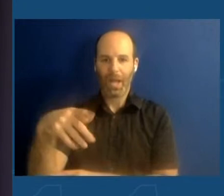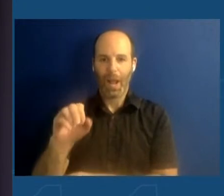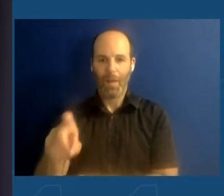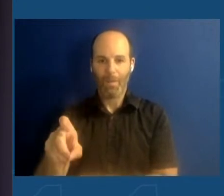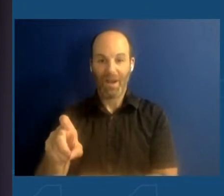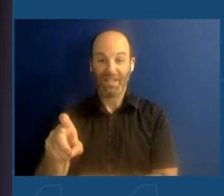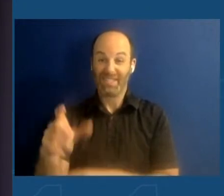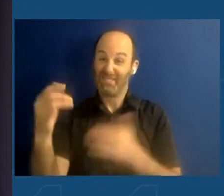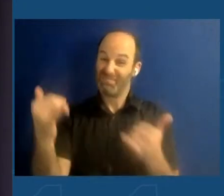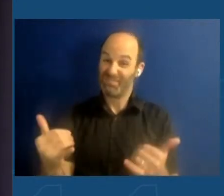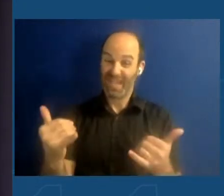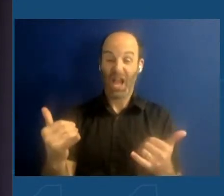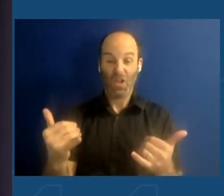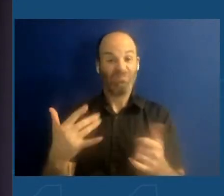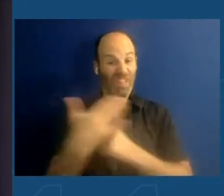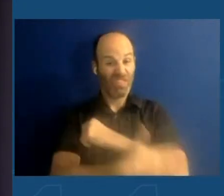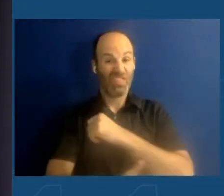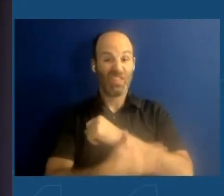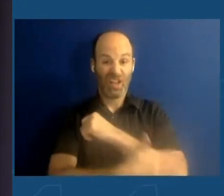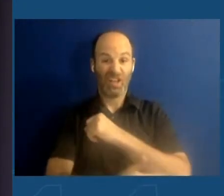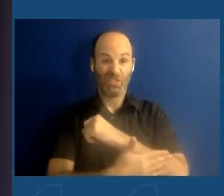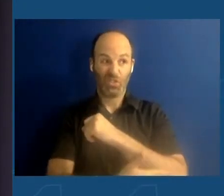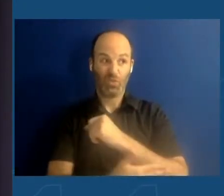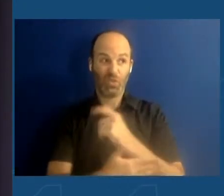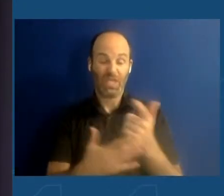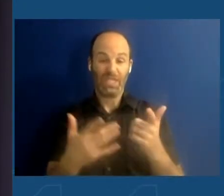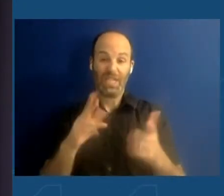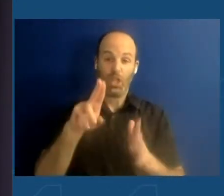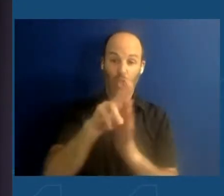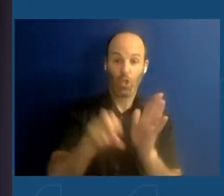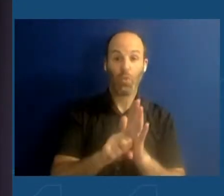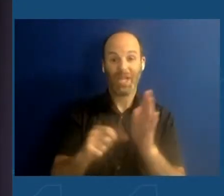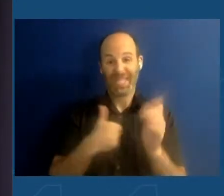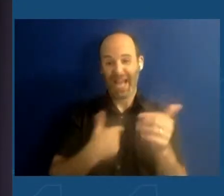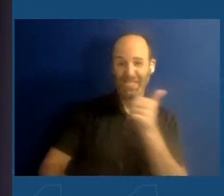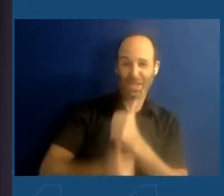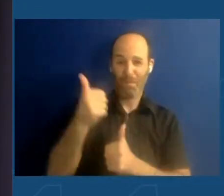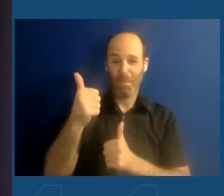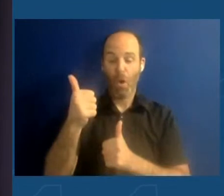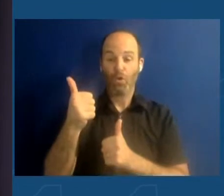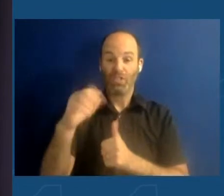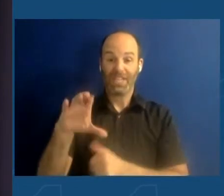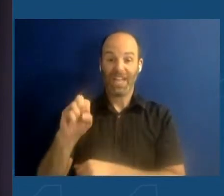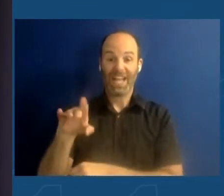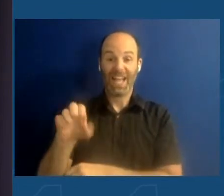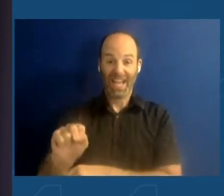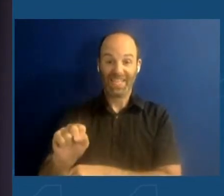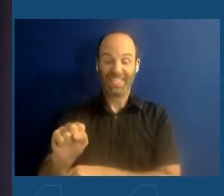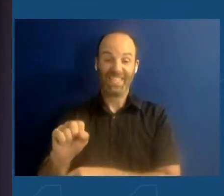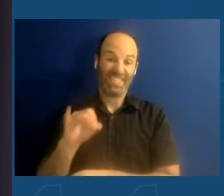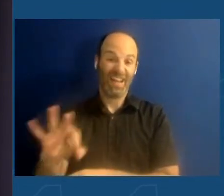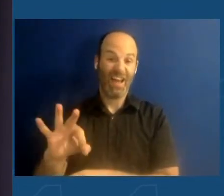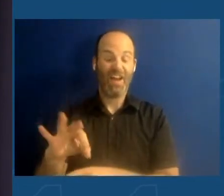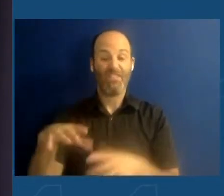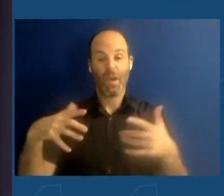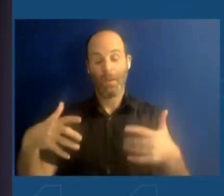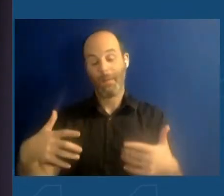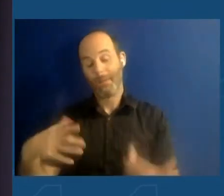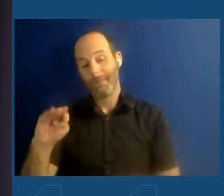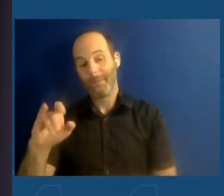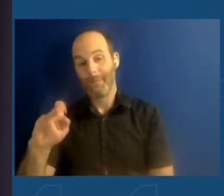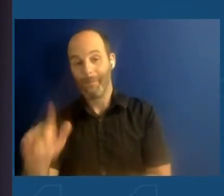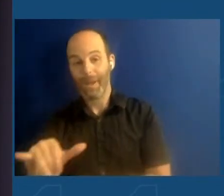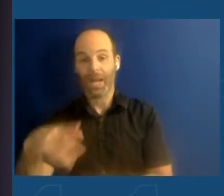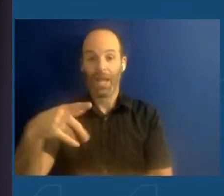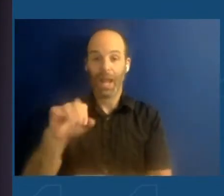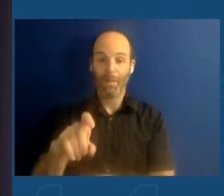a country of having the largest number of cases in the world. Within the United States, as the governor has just said, New